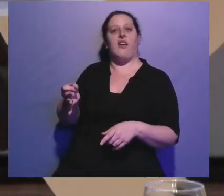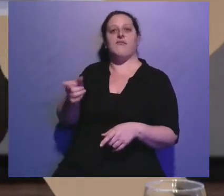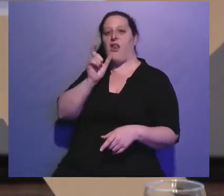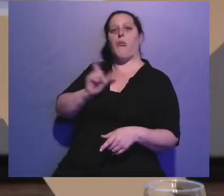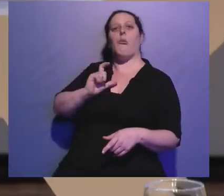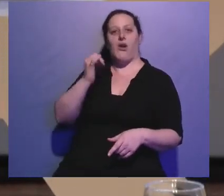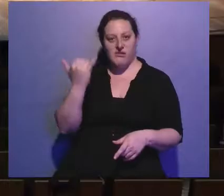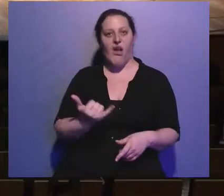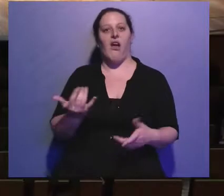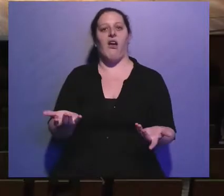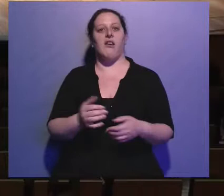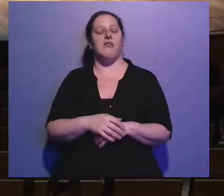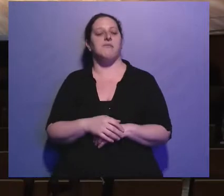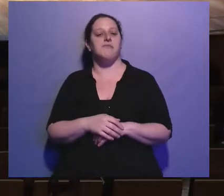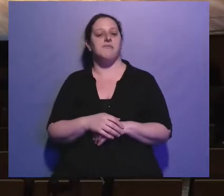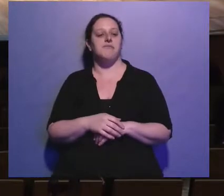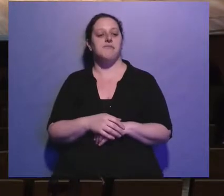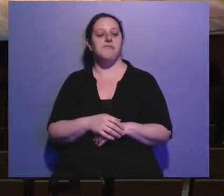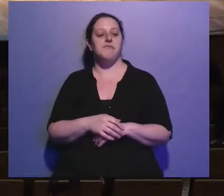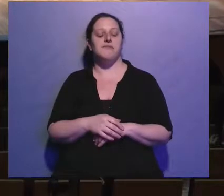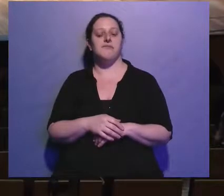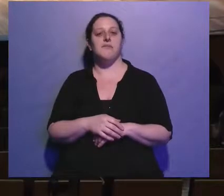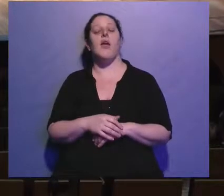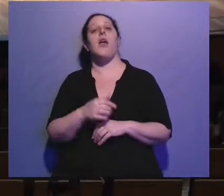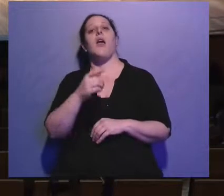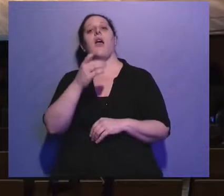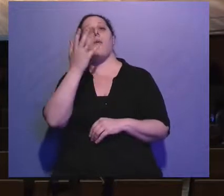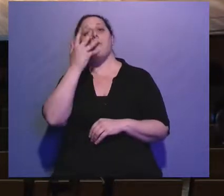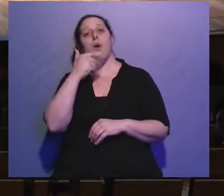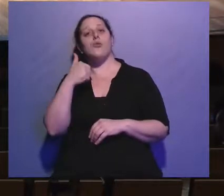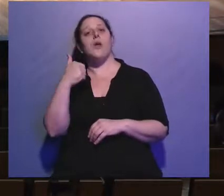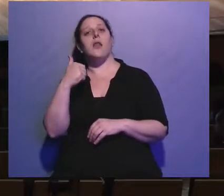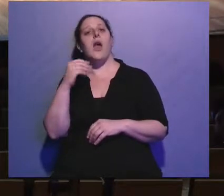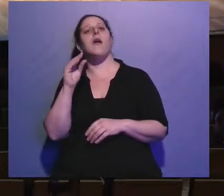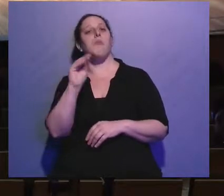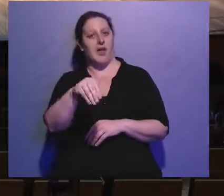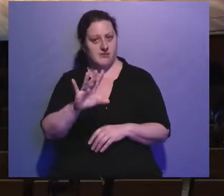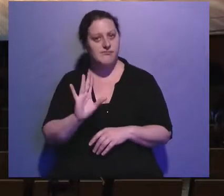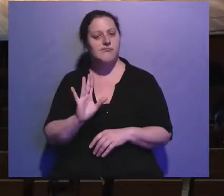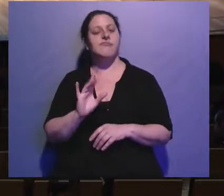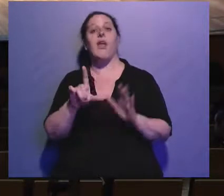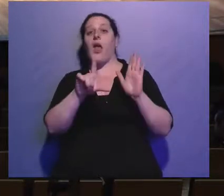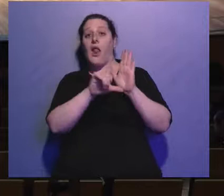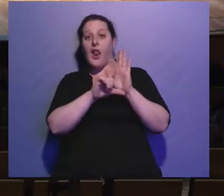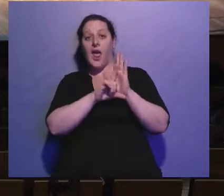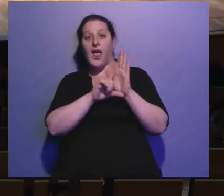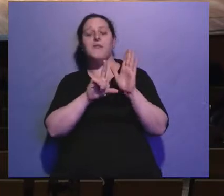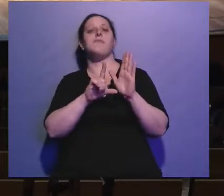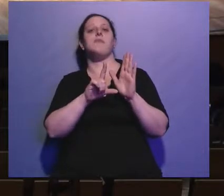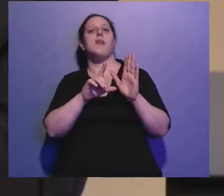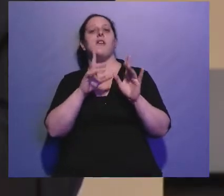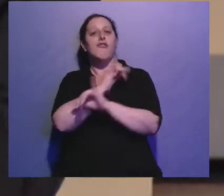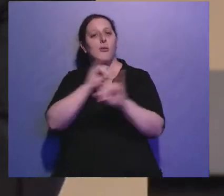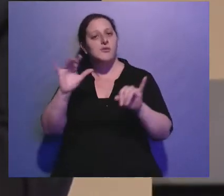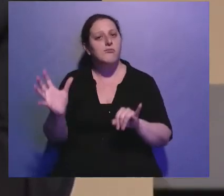Podría añadir, Let me add something along these same lines. The law